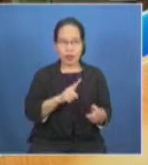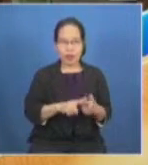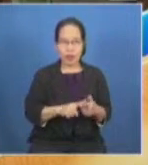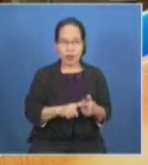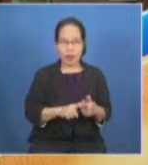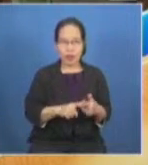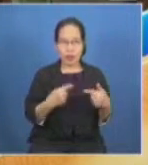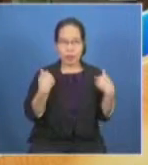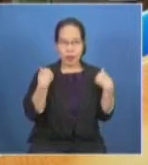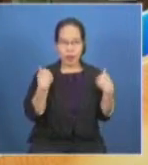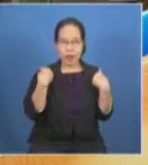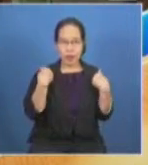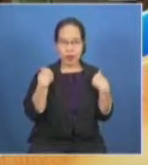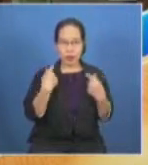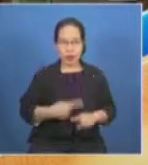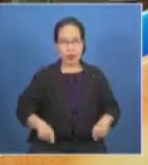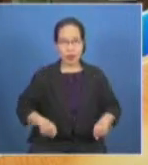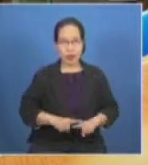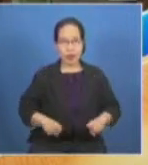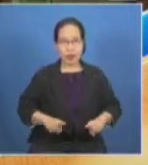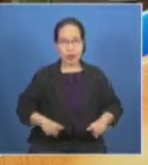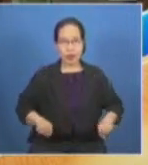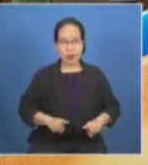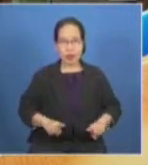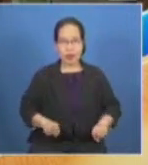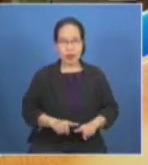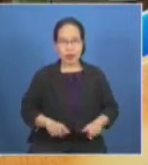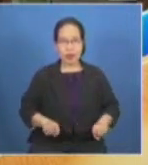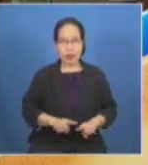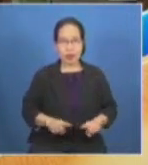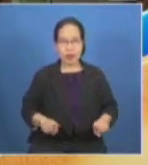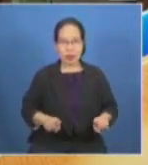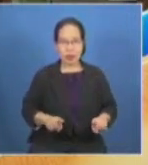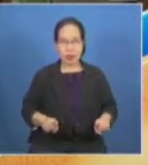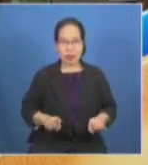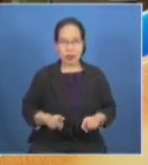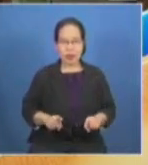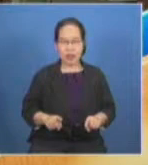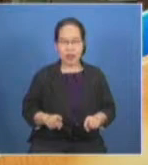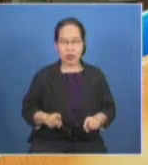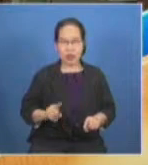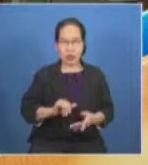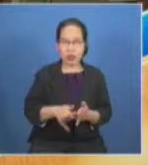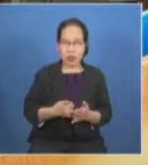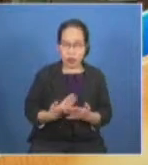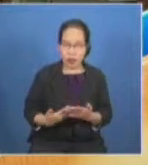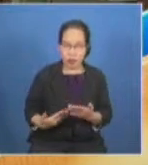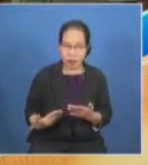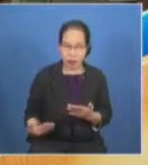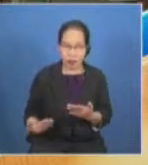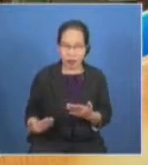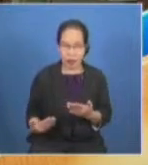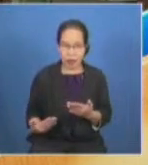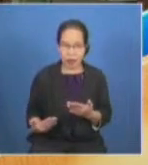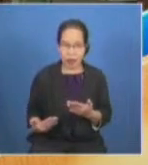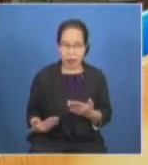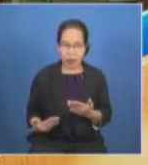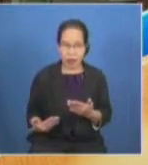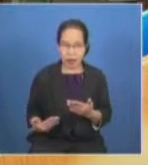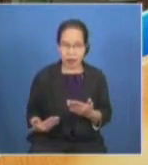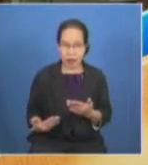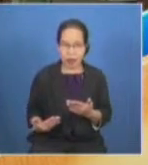Doon sa mga bagay na mga bagay na